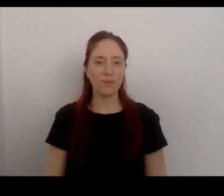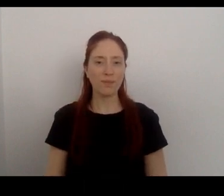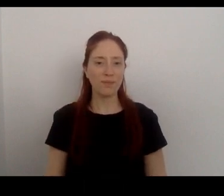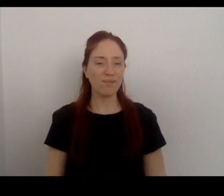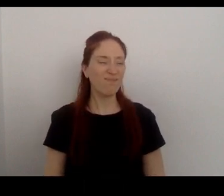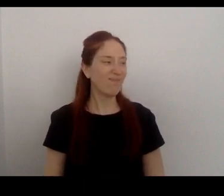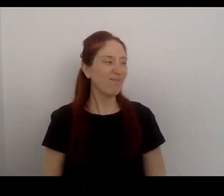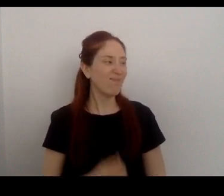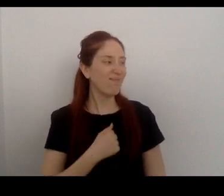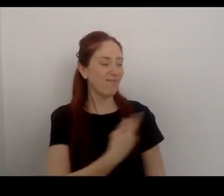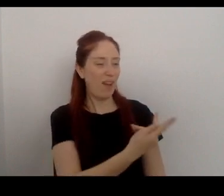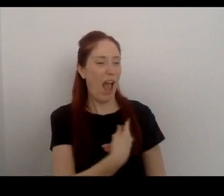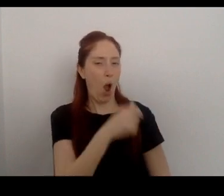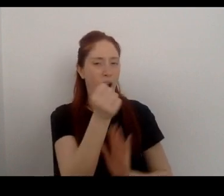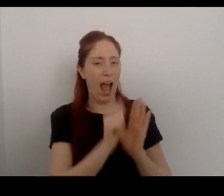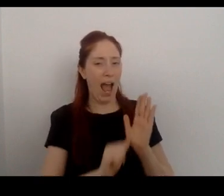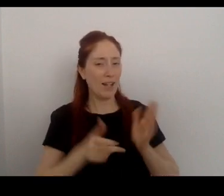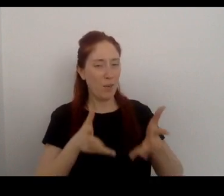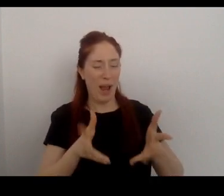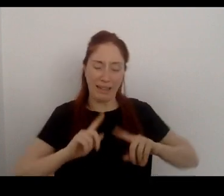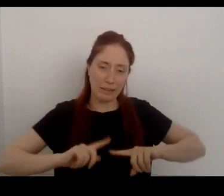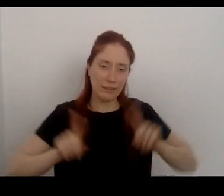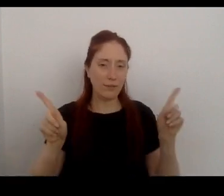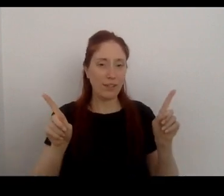time from where we're sitting.